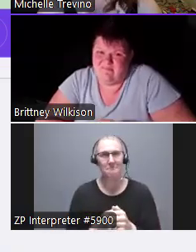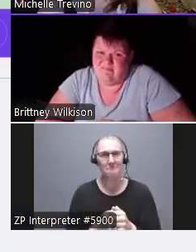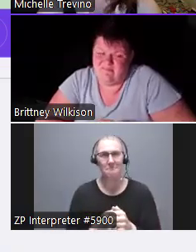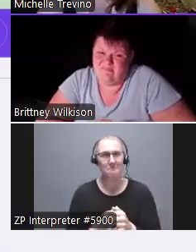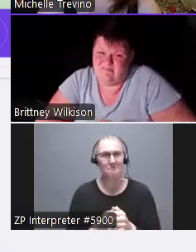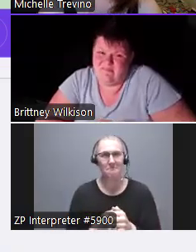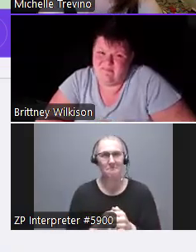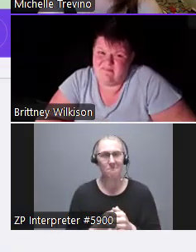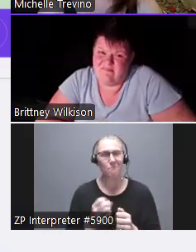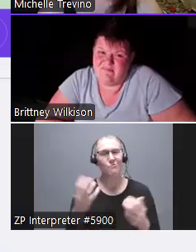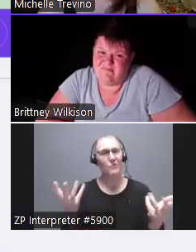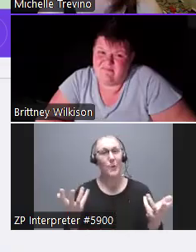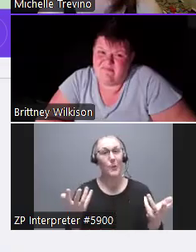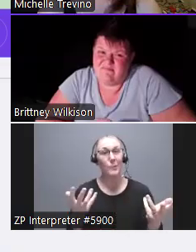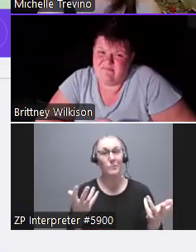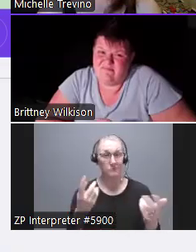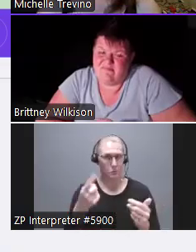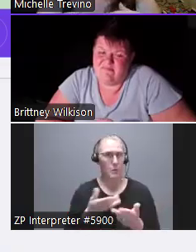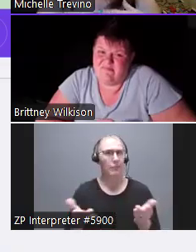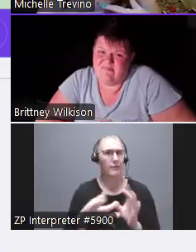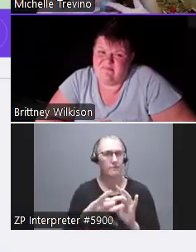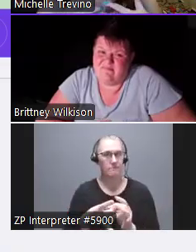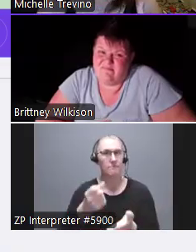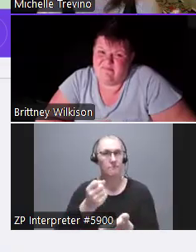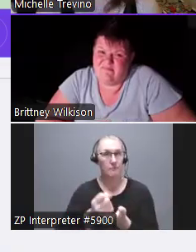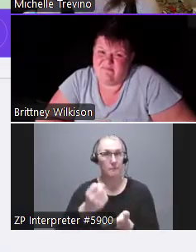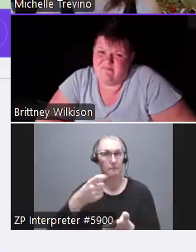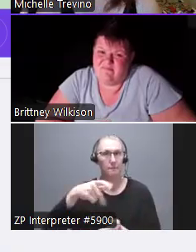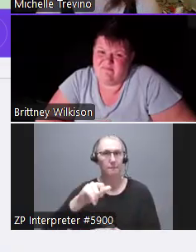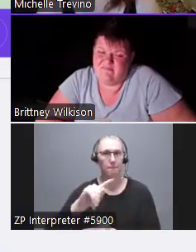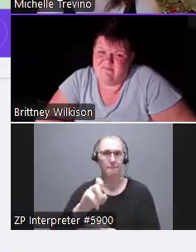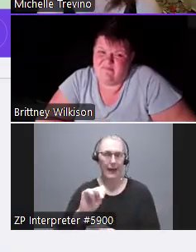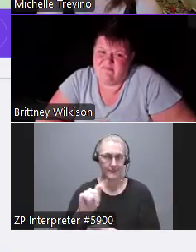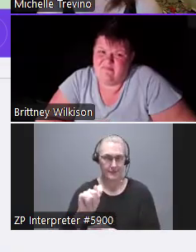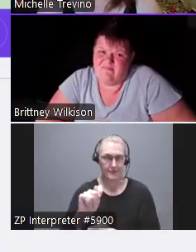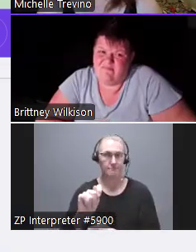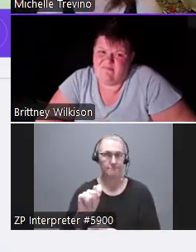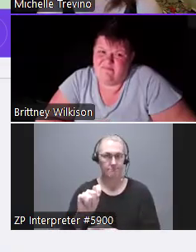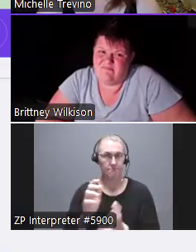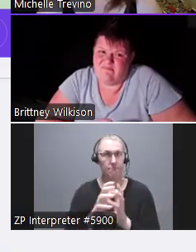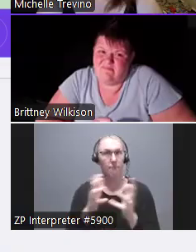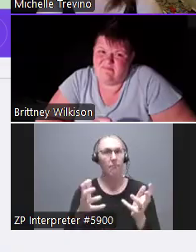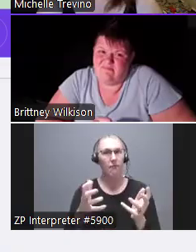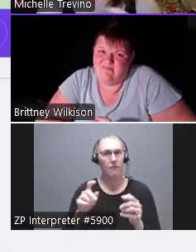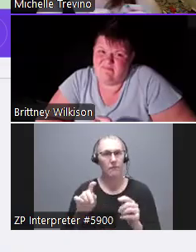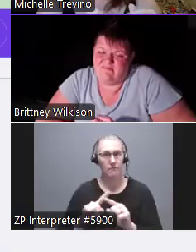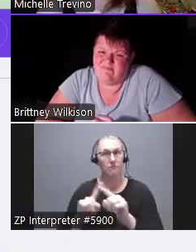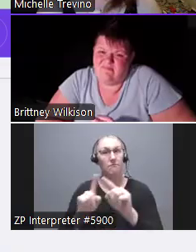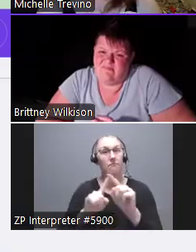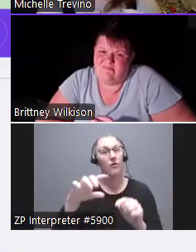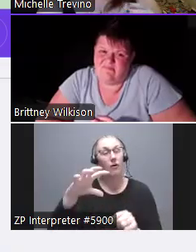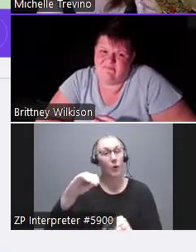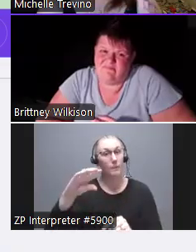So the other thing about our patents are there's a ton of companies who